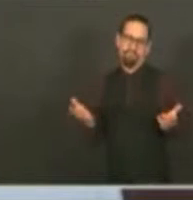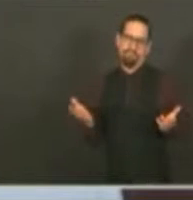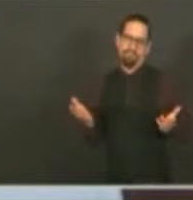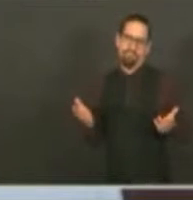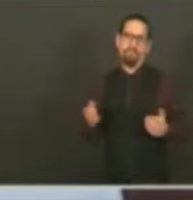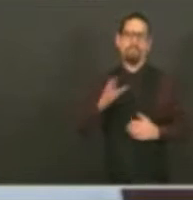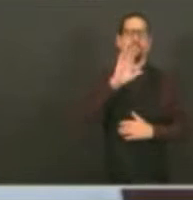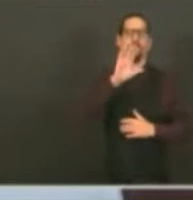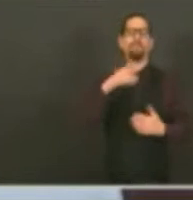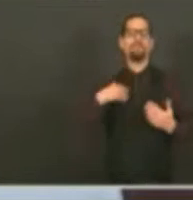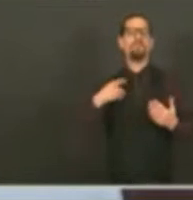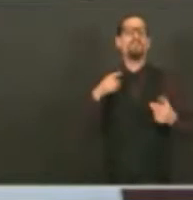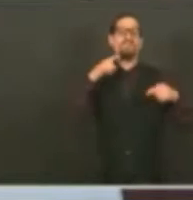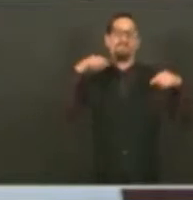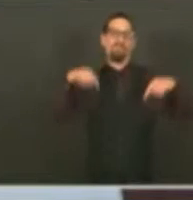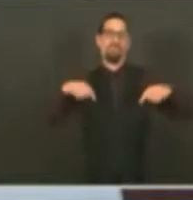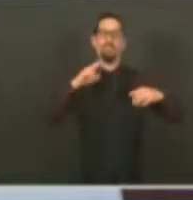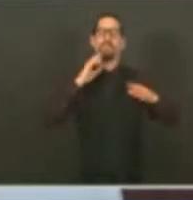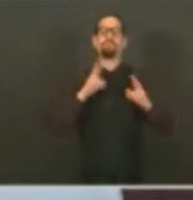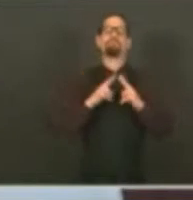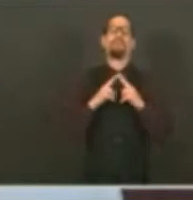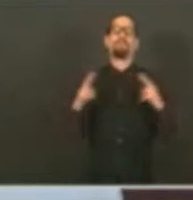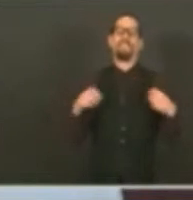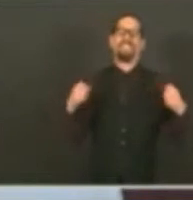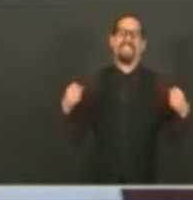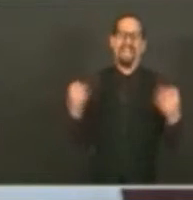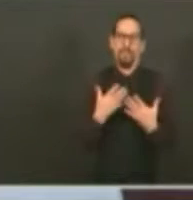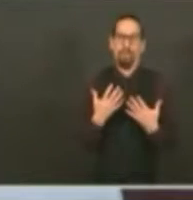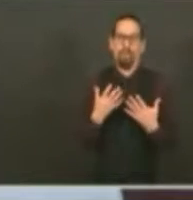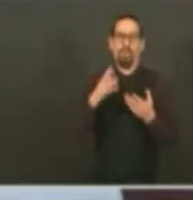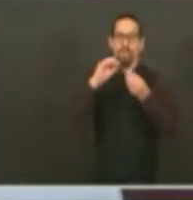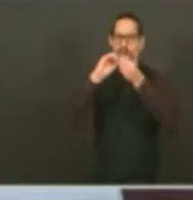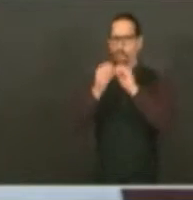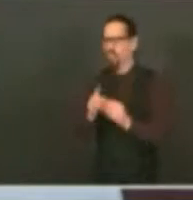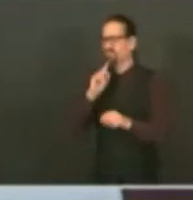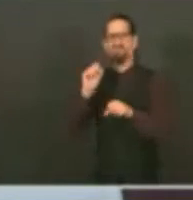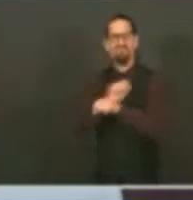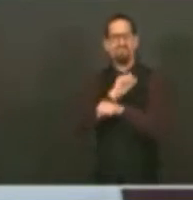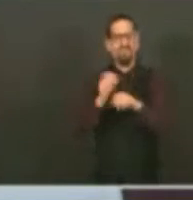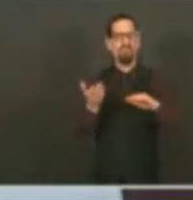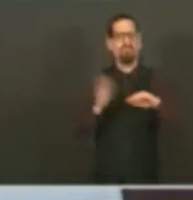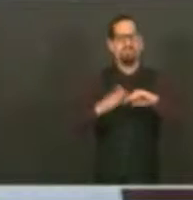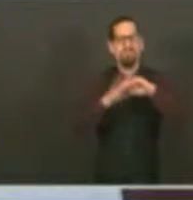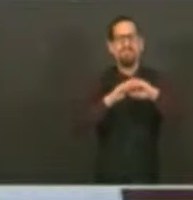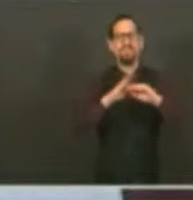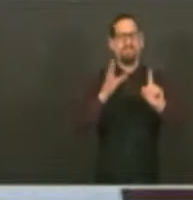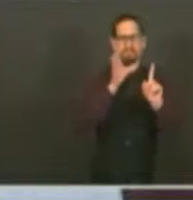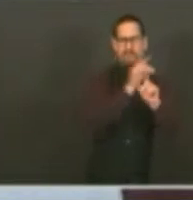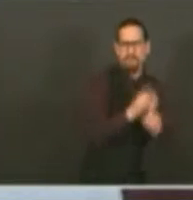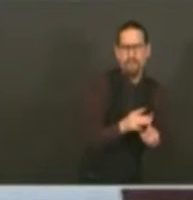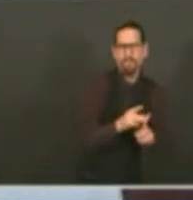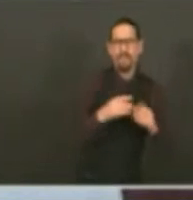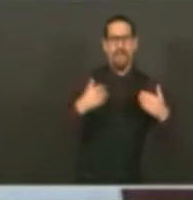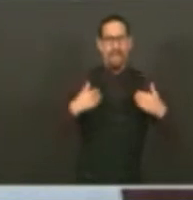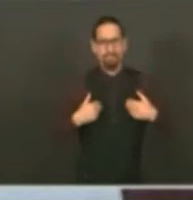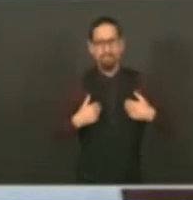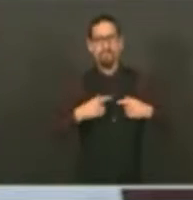with very high case numbers, I'm announcing that we're extending the pause for 1 more